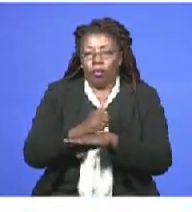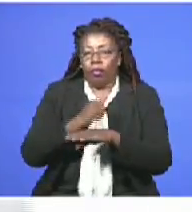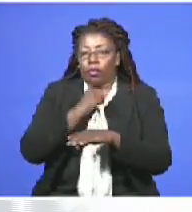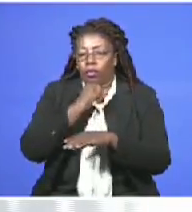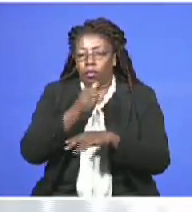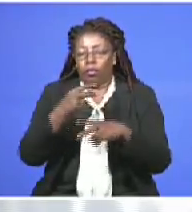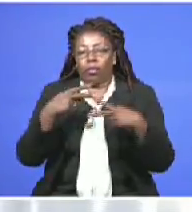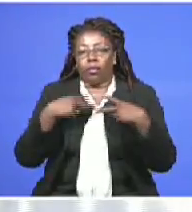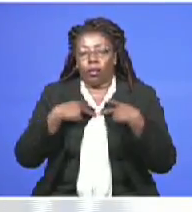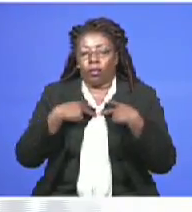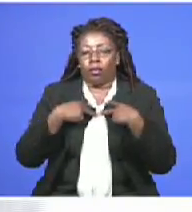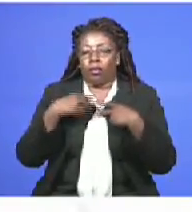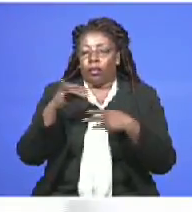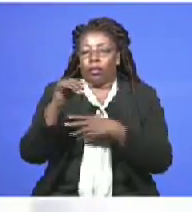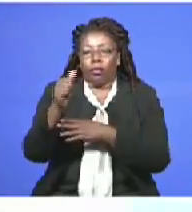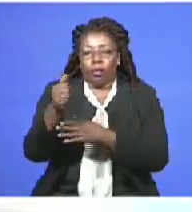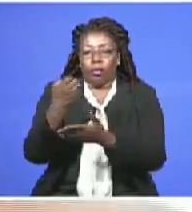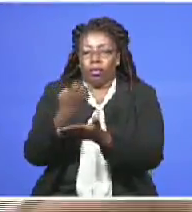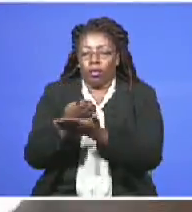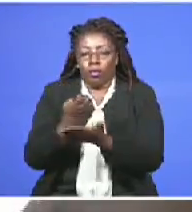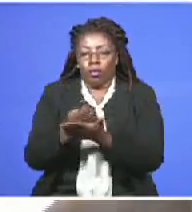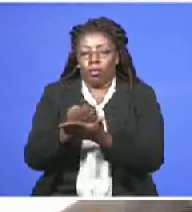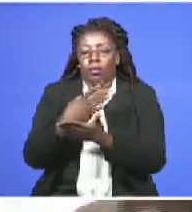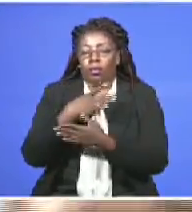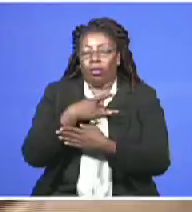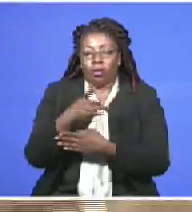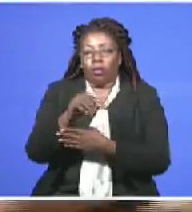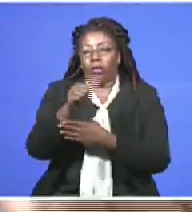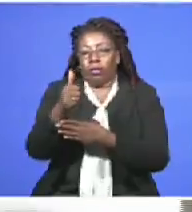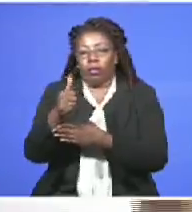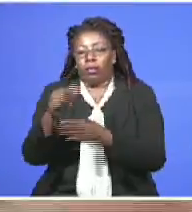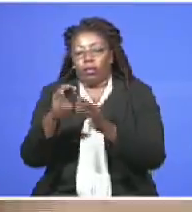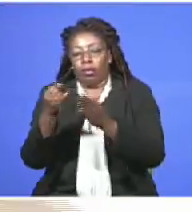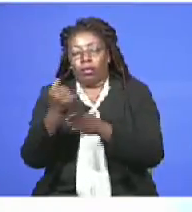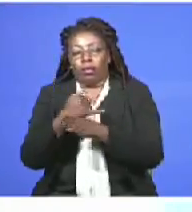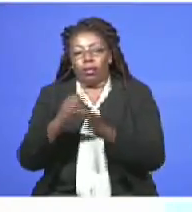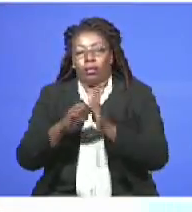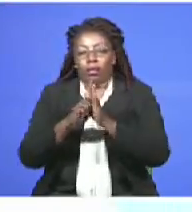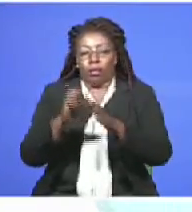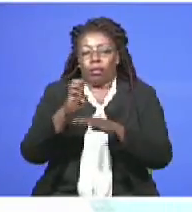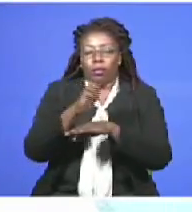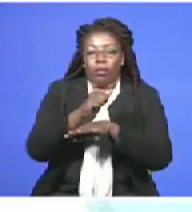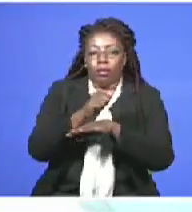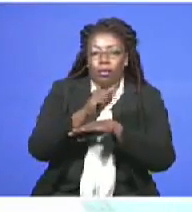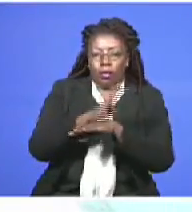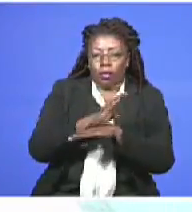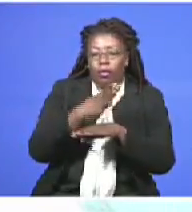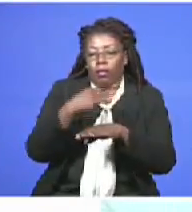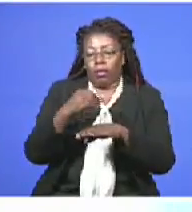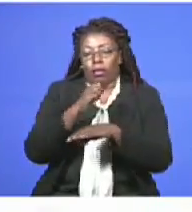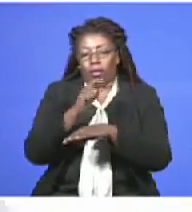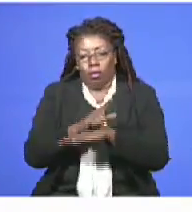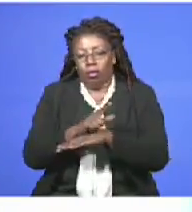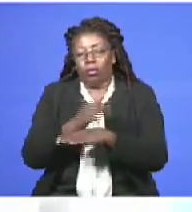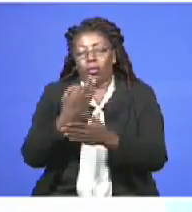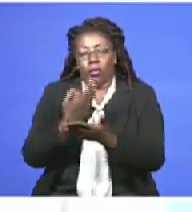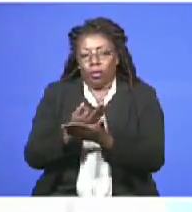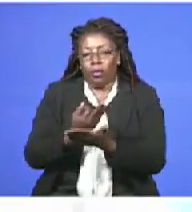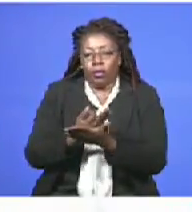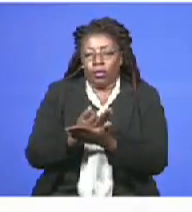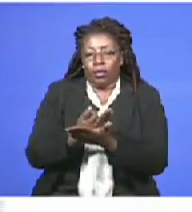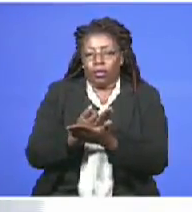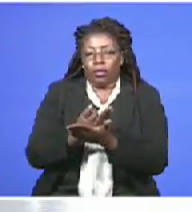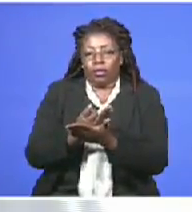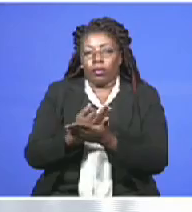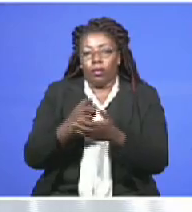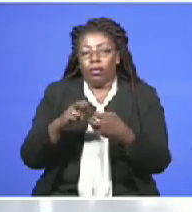not have its own economy like some of the major islands like Abaco and Eleuthera, and so funding is a